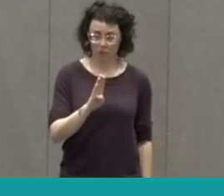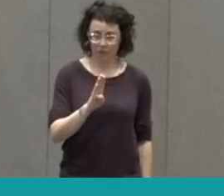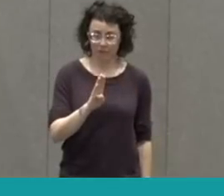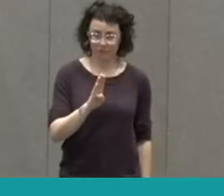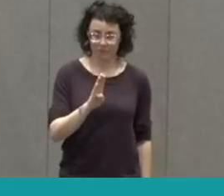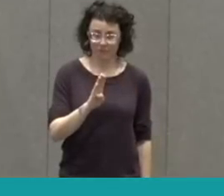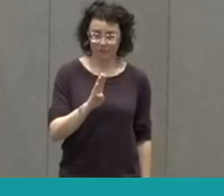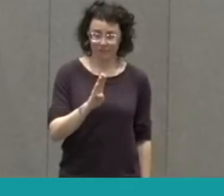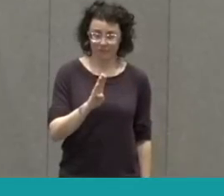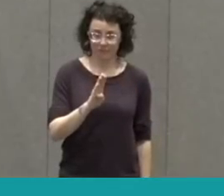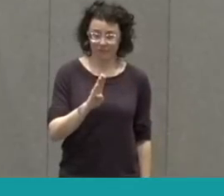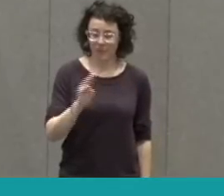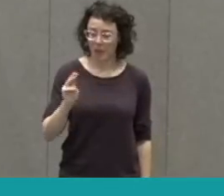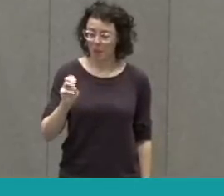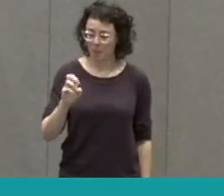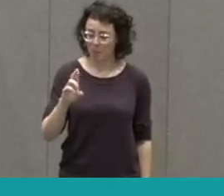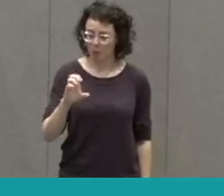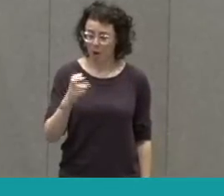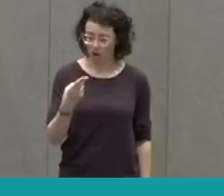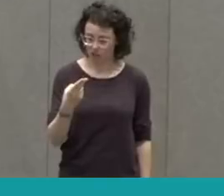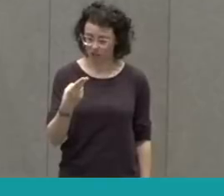I see some Aprils,